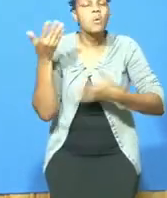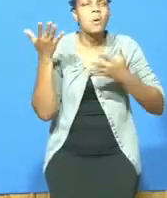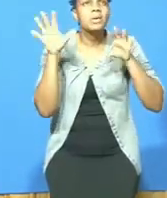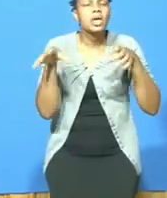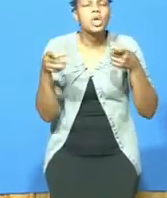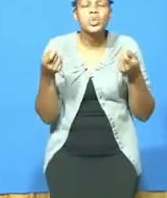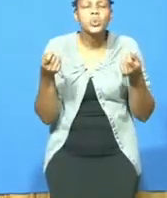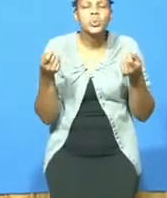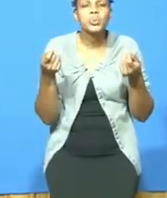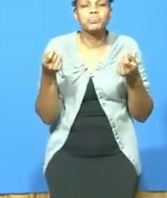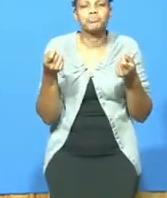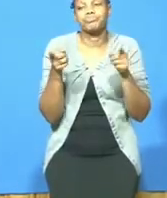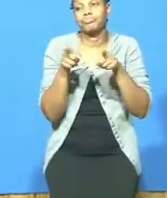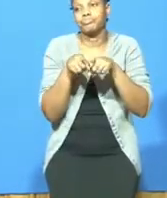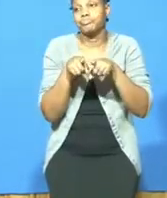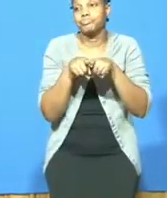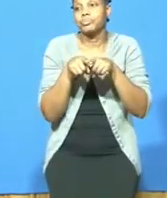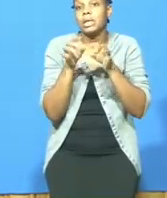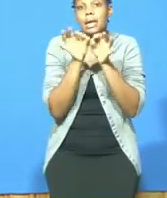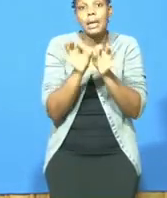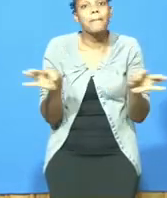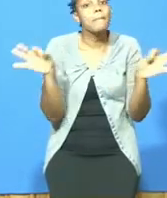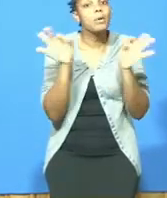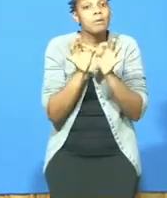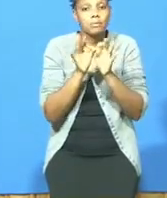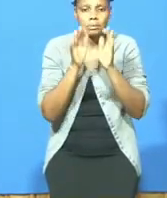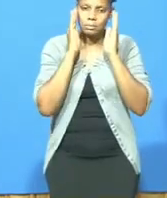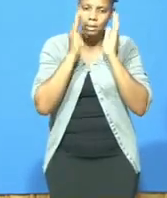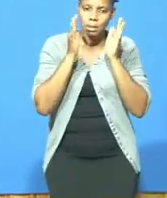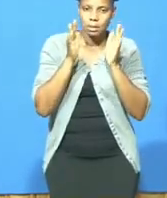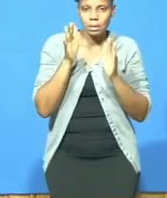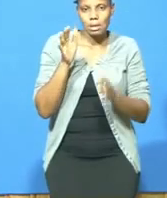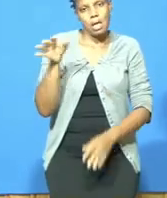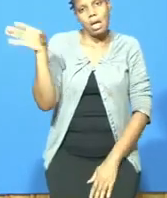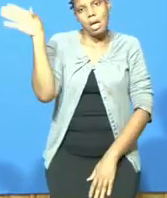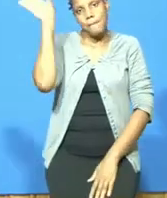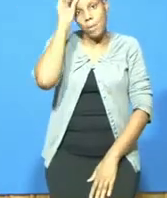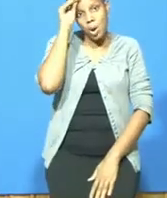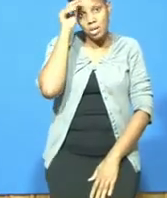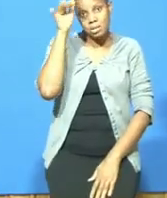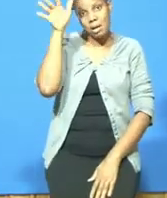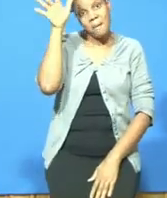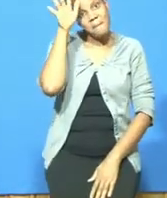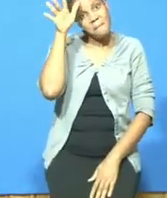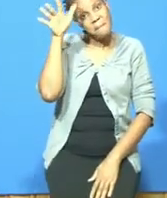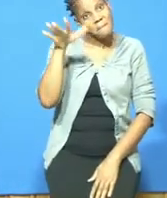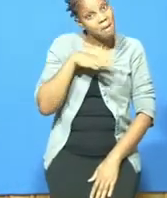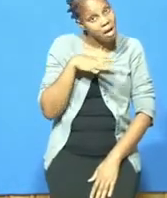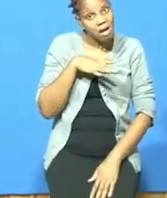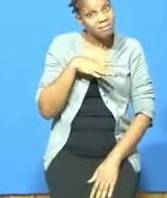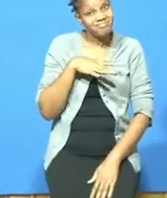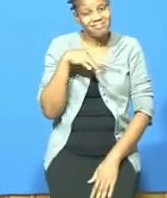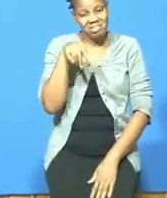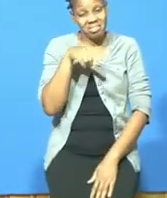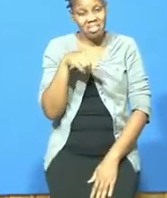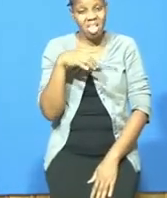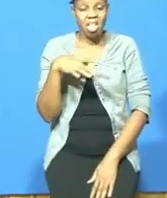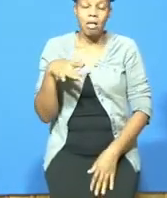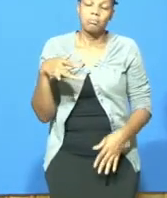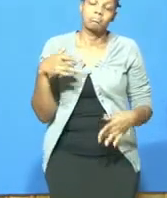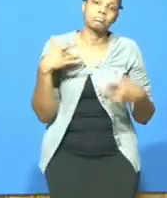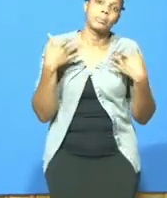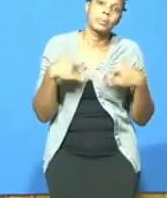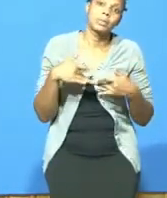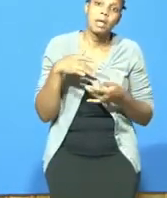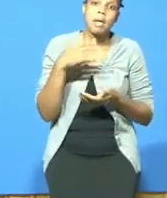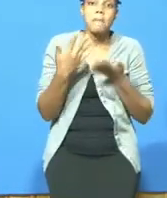is also important for us to pay attention to our men and boys. Their depression may appear quite different